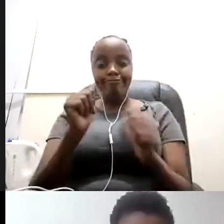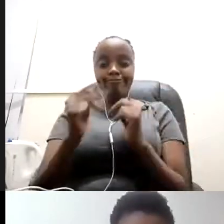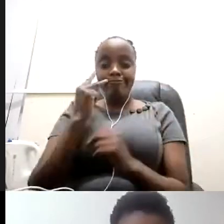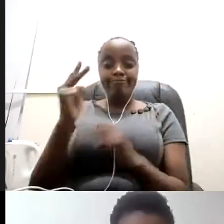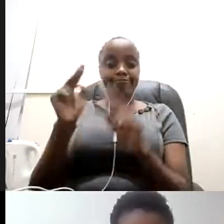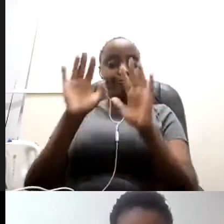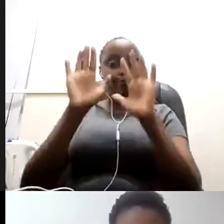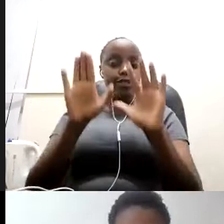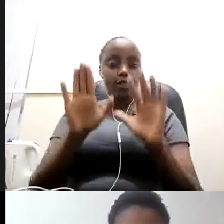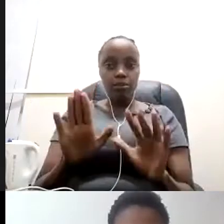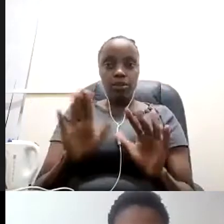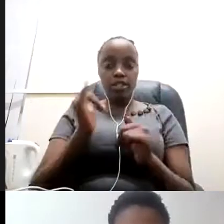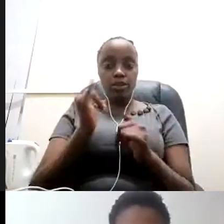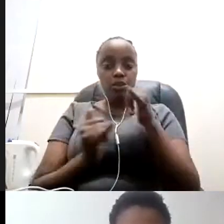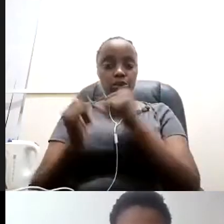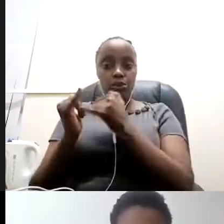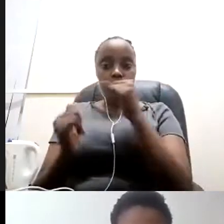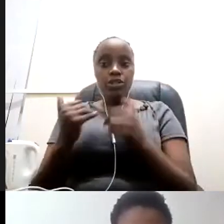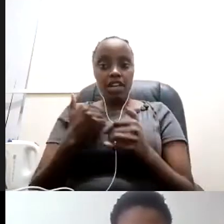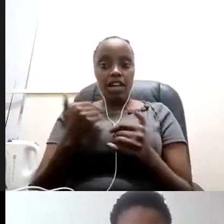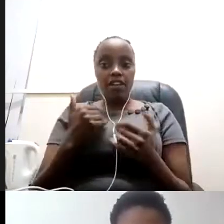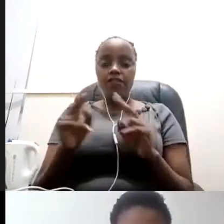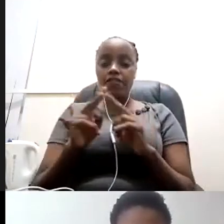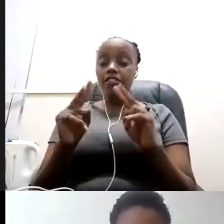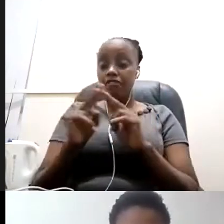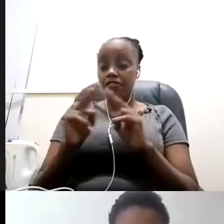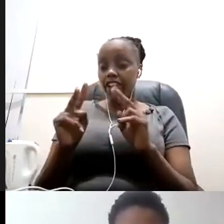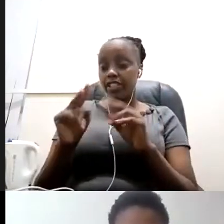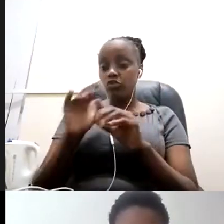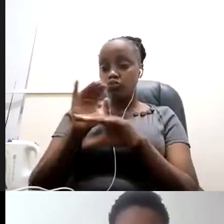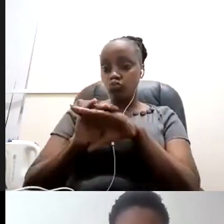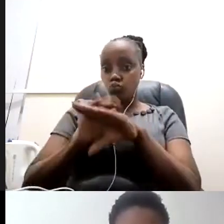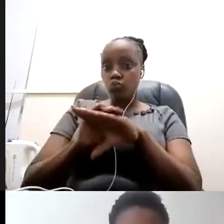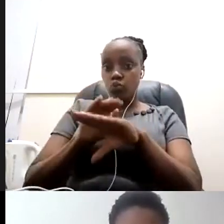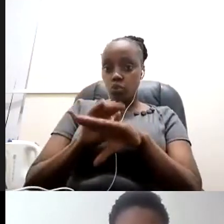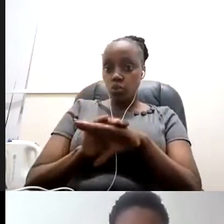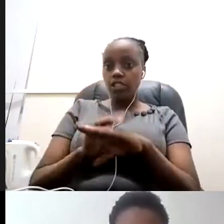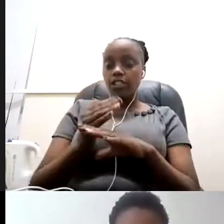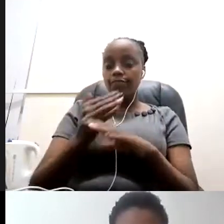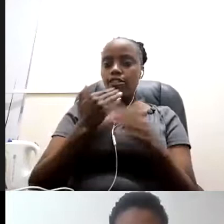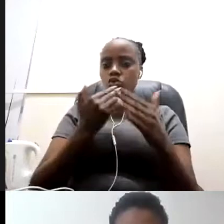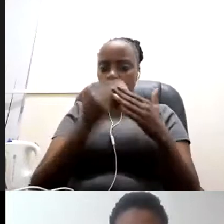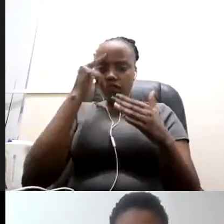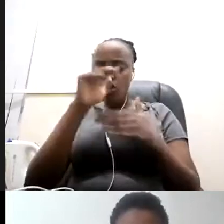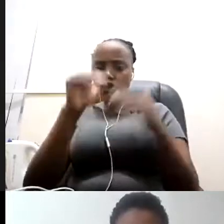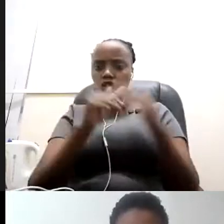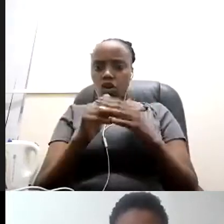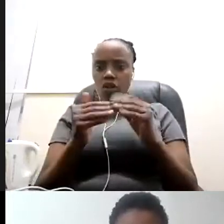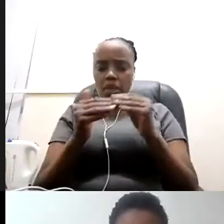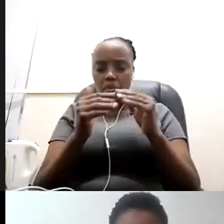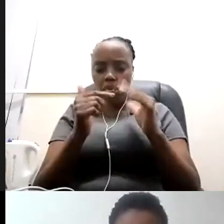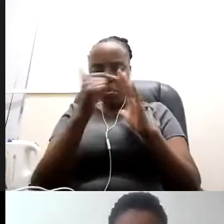important conclusions, very useful for the life in disabilities and guideline for the work